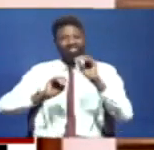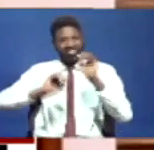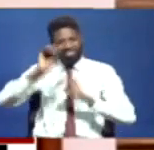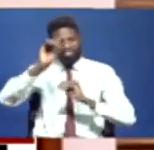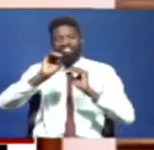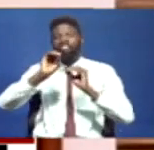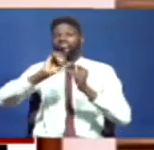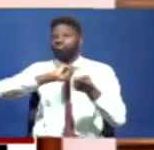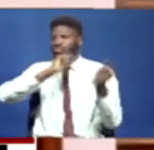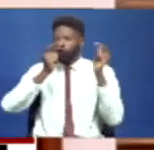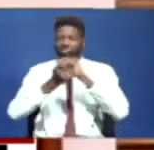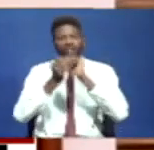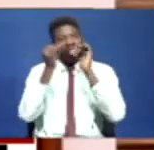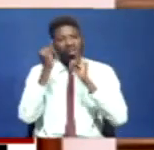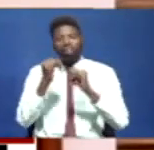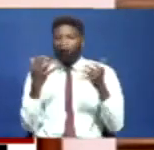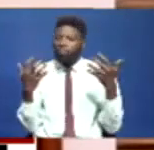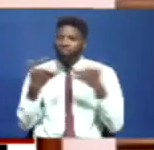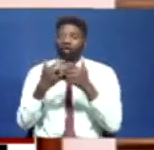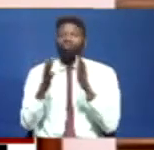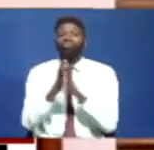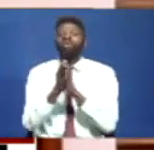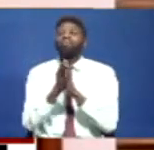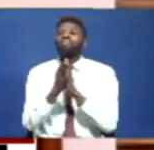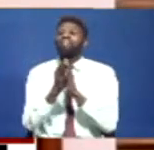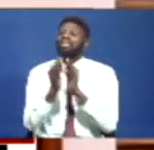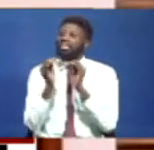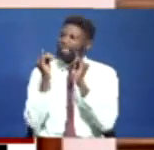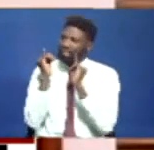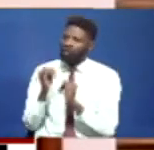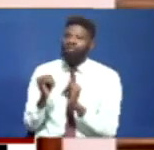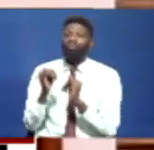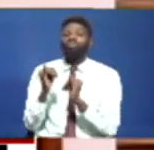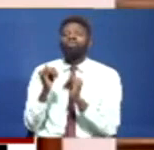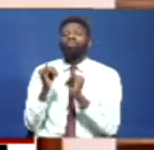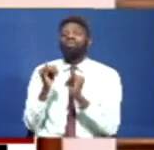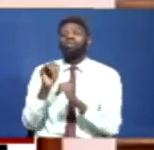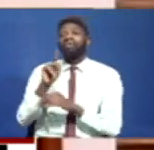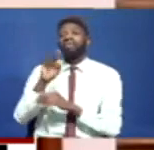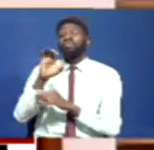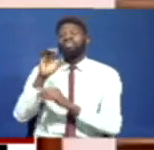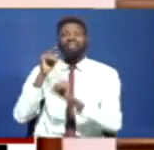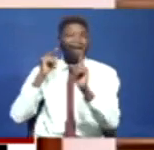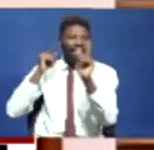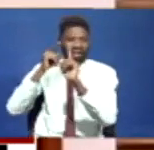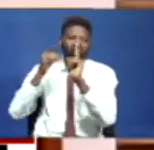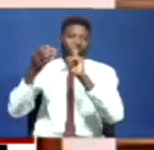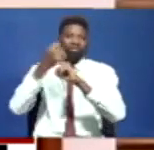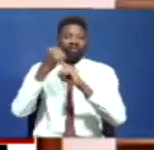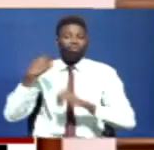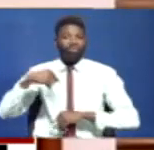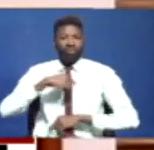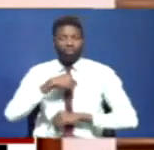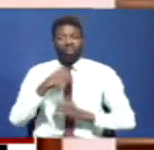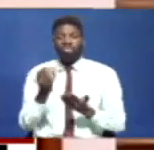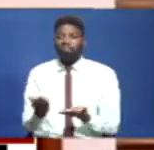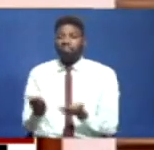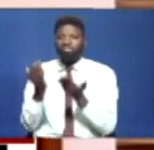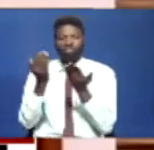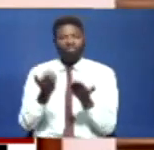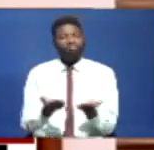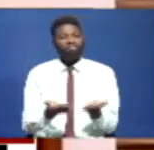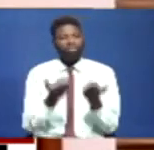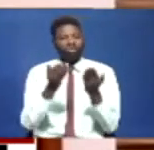with modern broadcasting house that KBC is determined to. We are also improving our radio stations, our radio